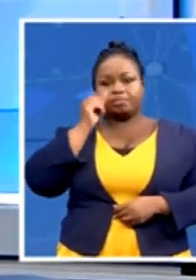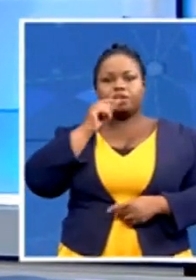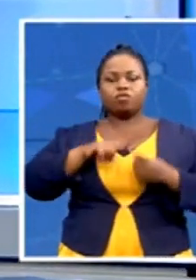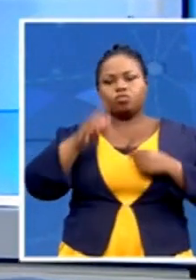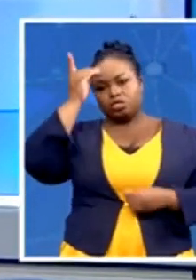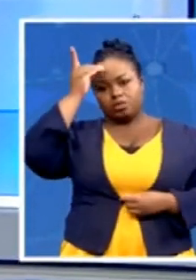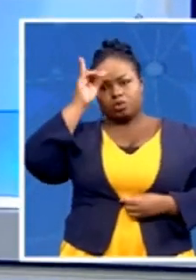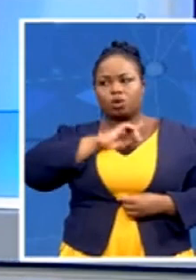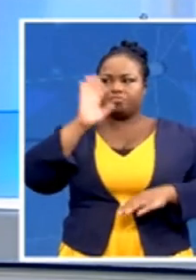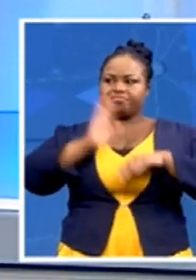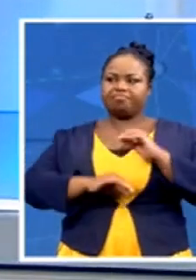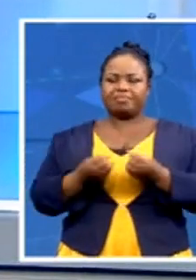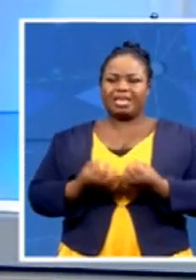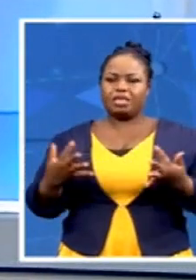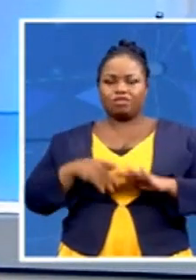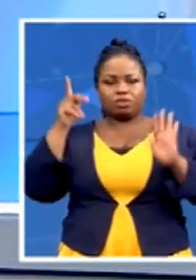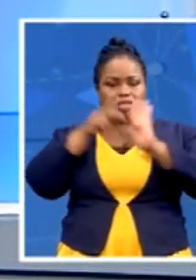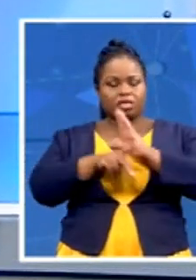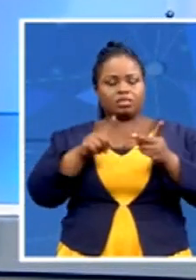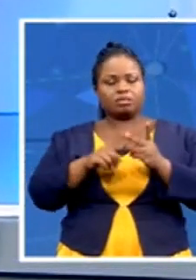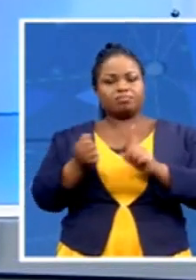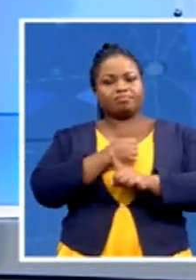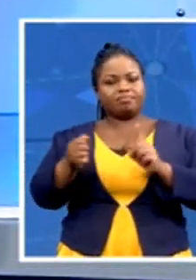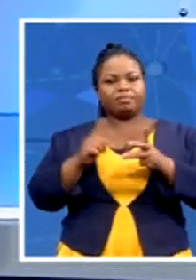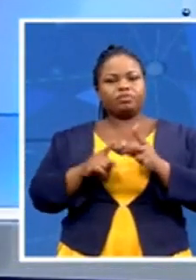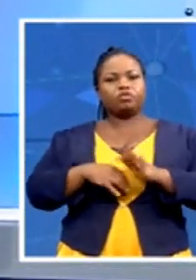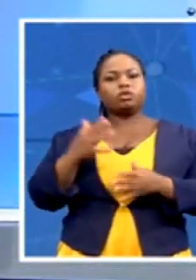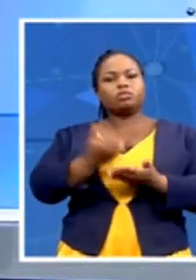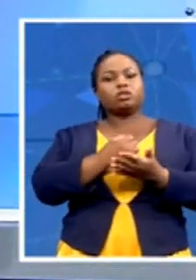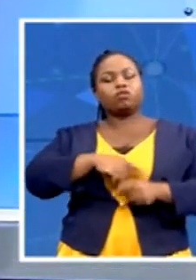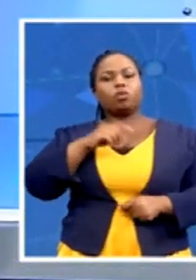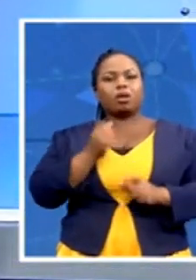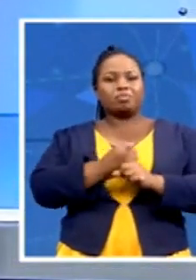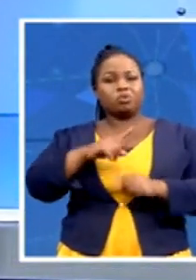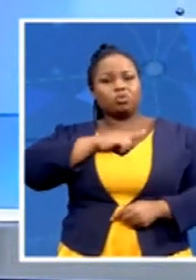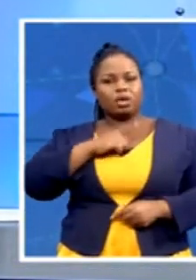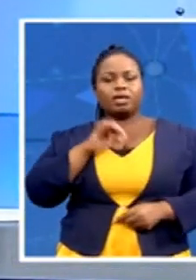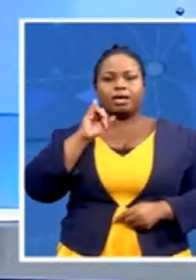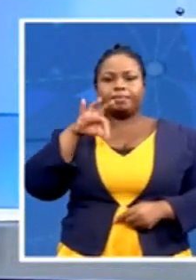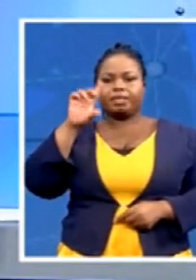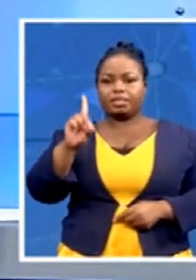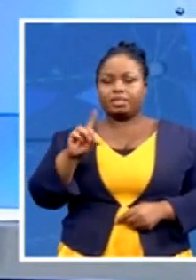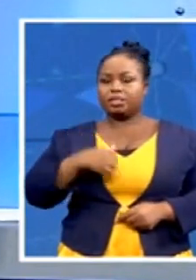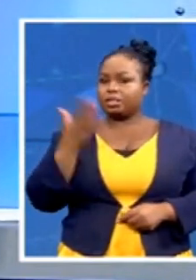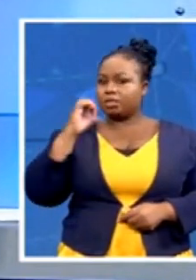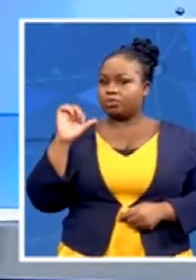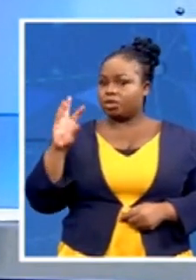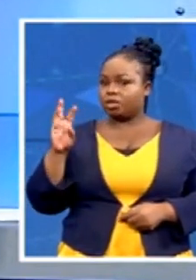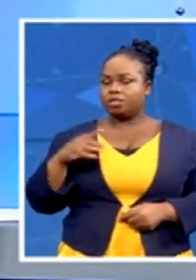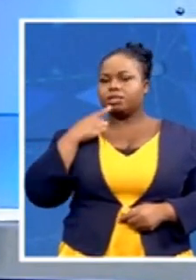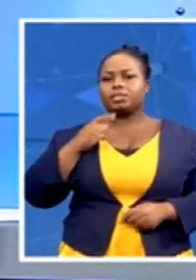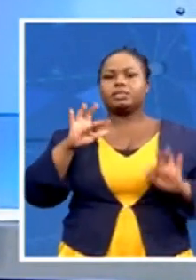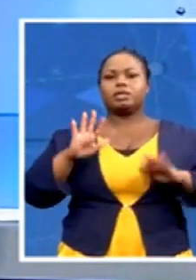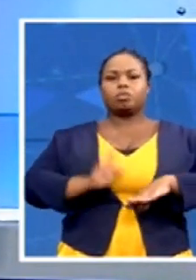murder, assault, kidnapping and torture. According to IPID, last week, Thursday, 10 more were arrested, with more